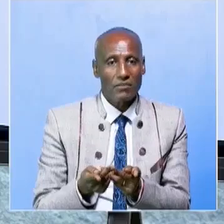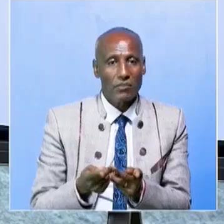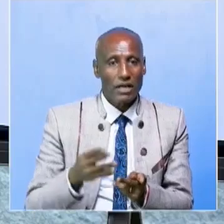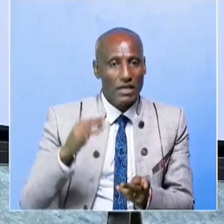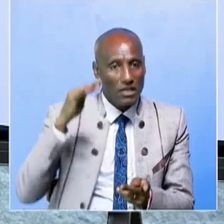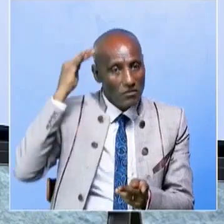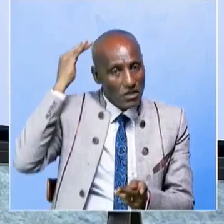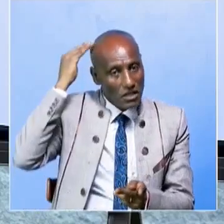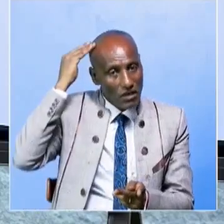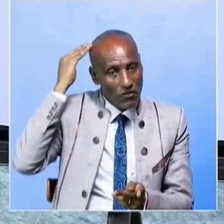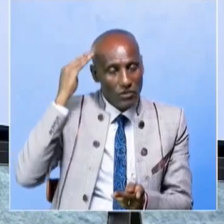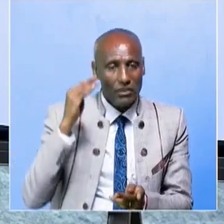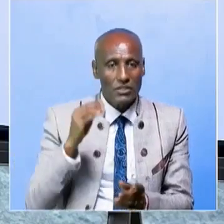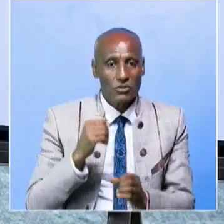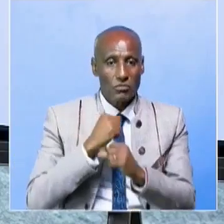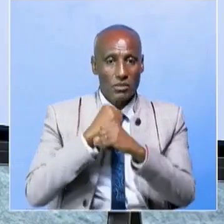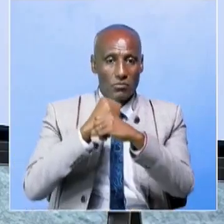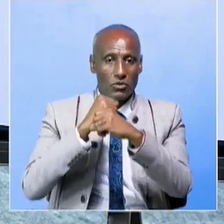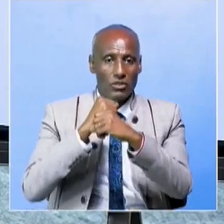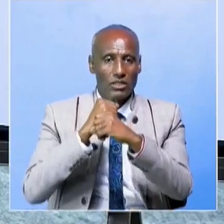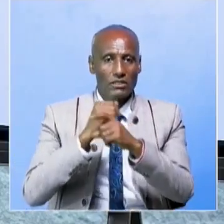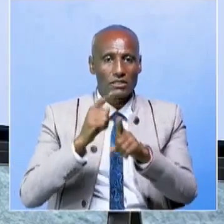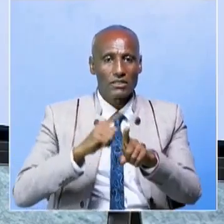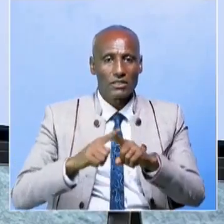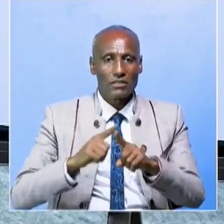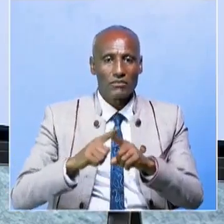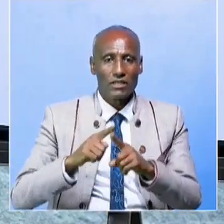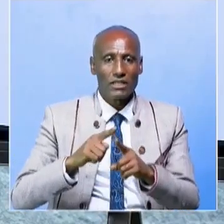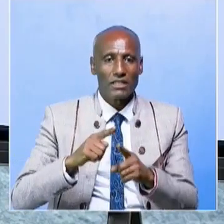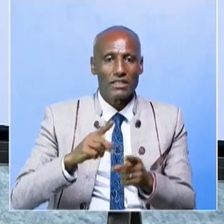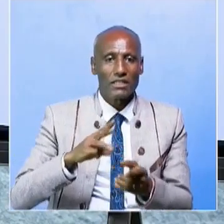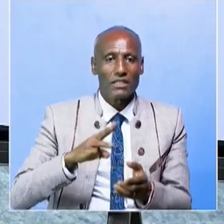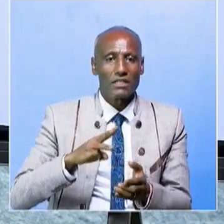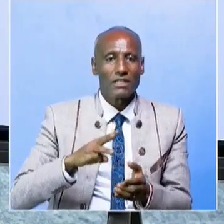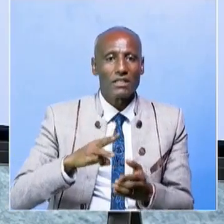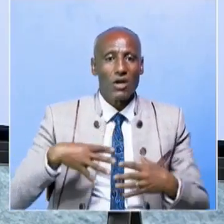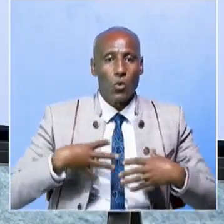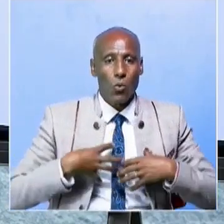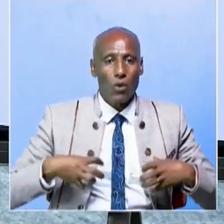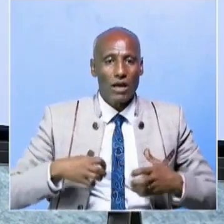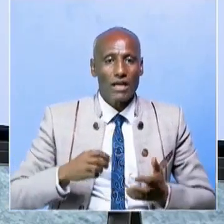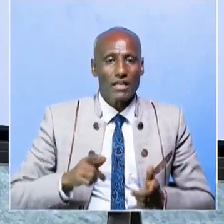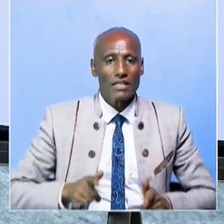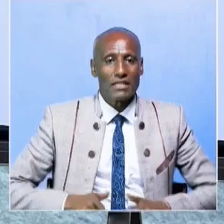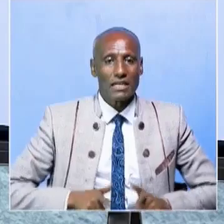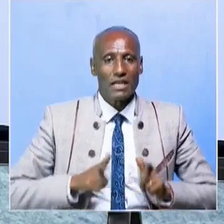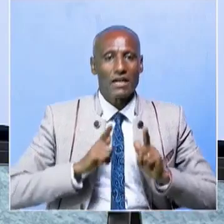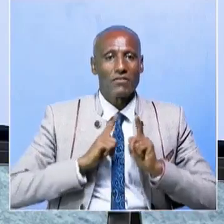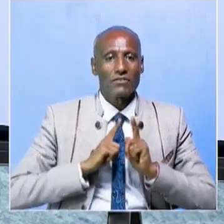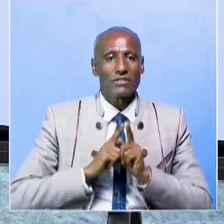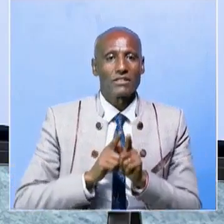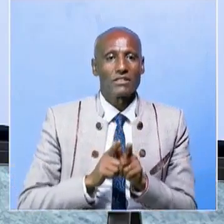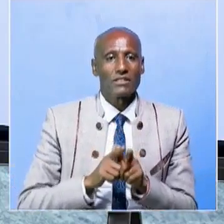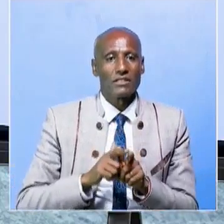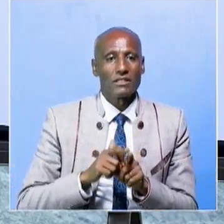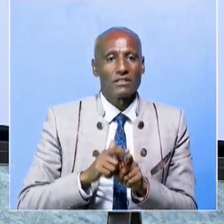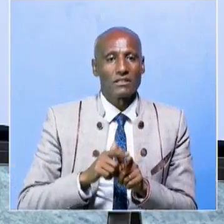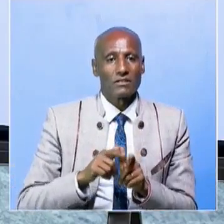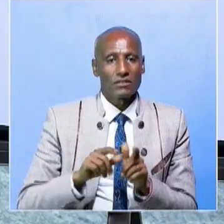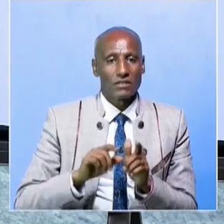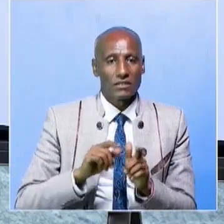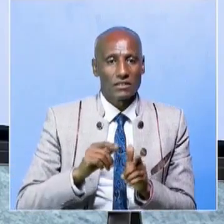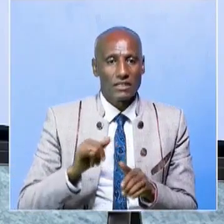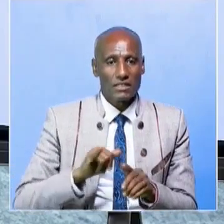around the world to protect the different wildlife that we have that is the same with our